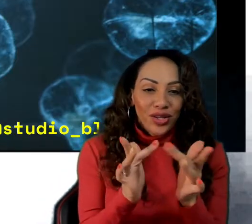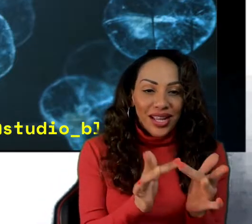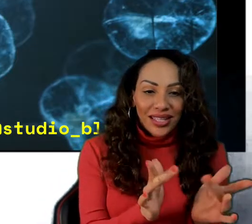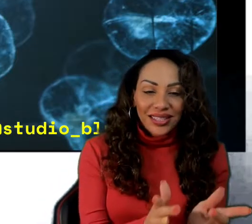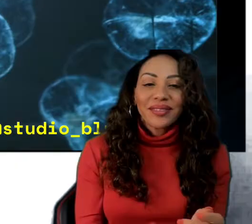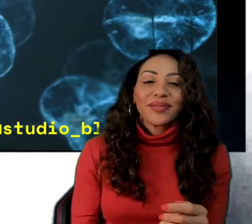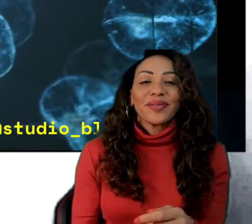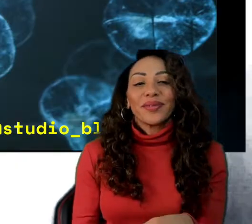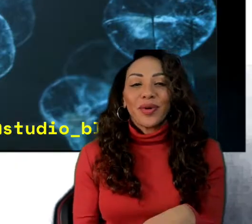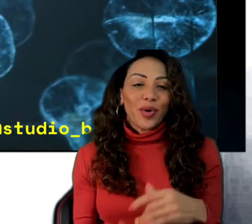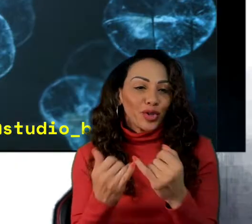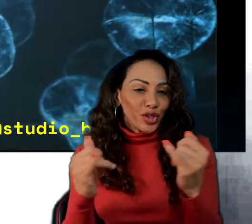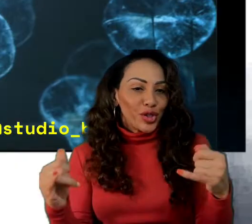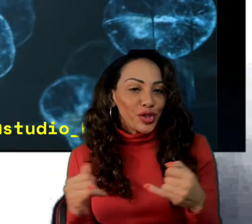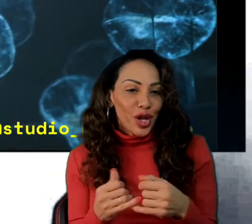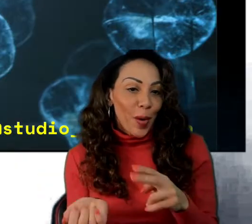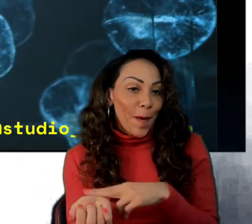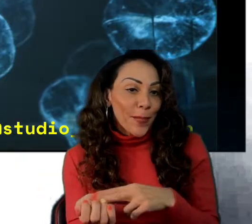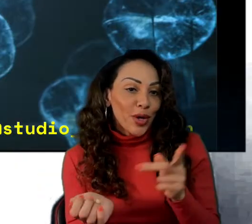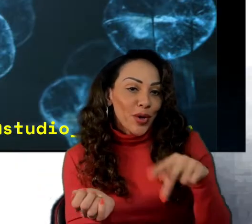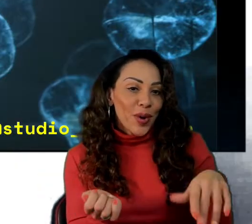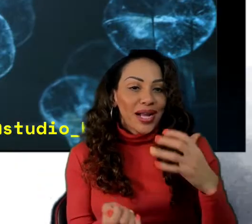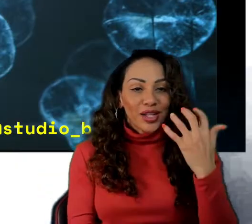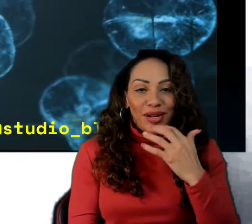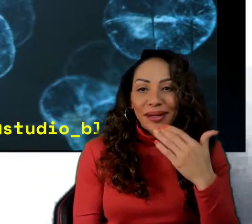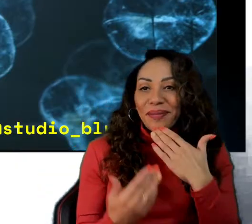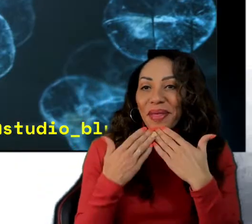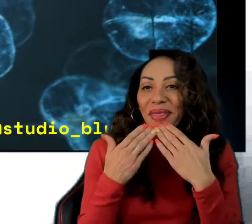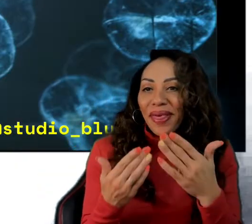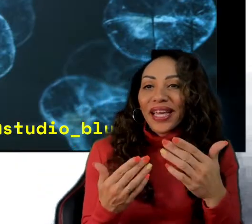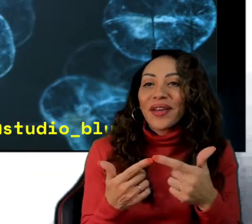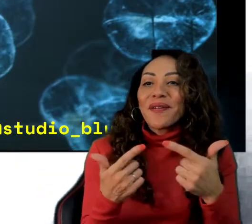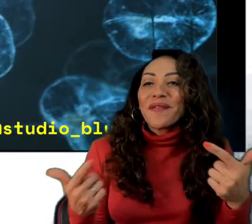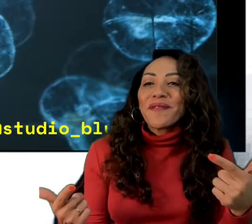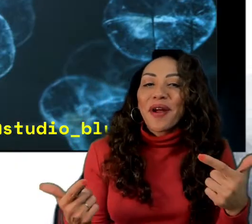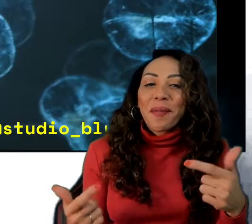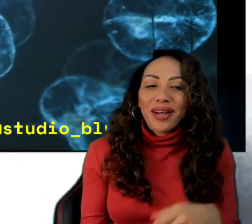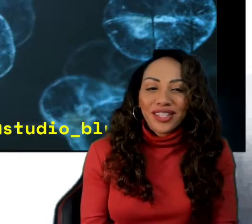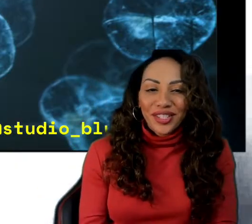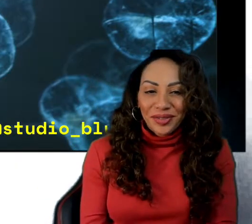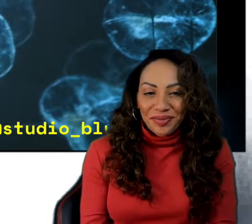well. So thank you very much.